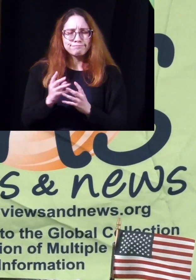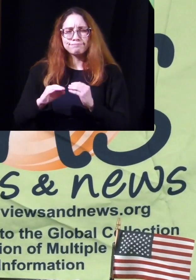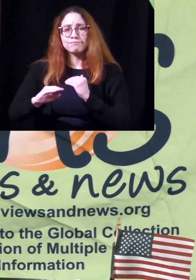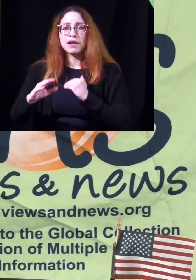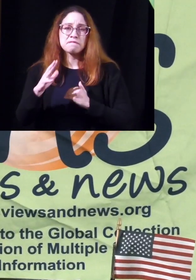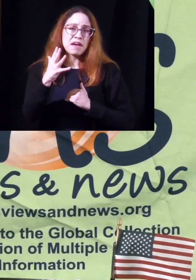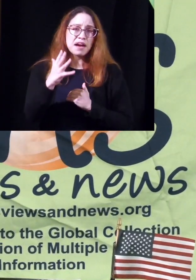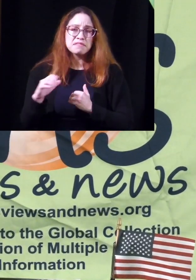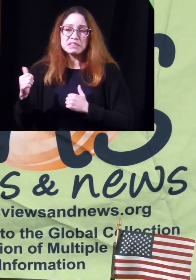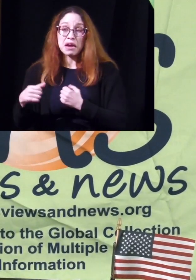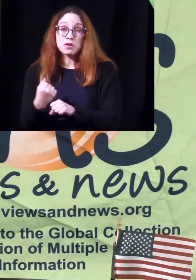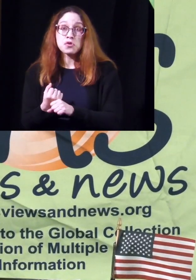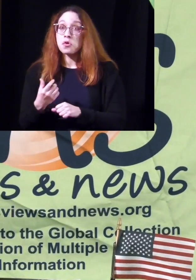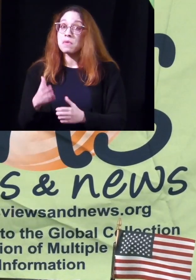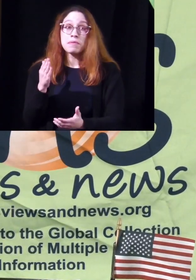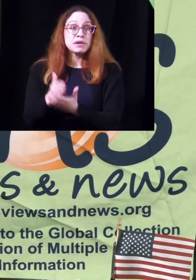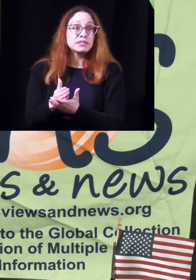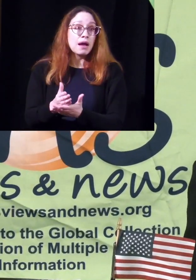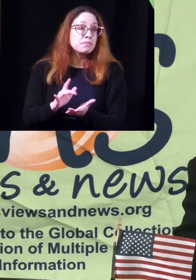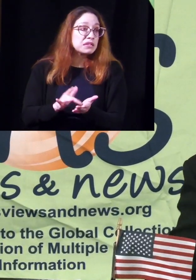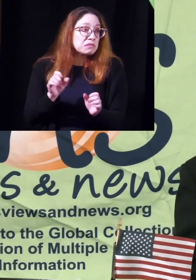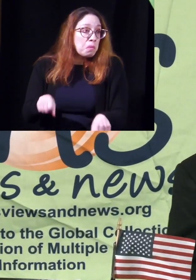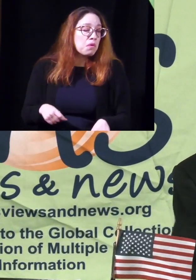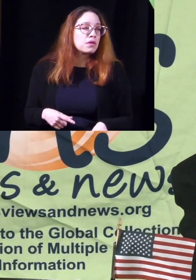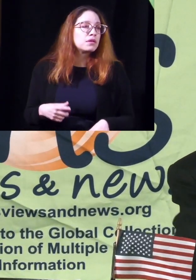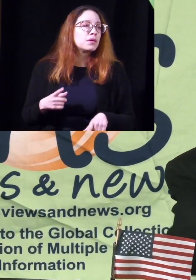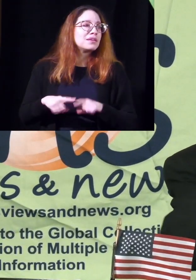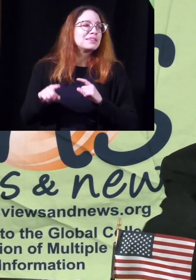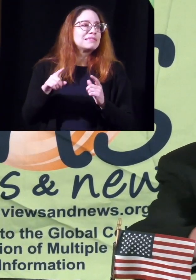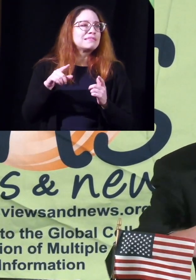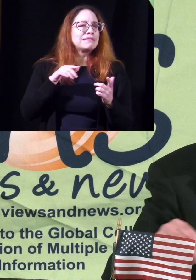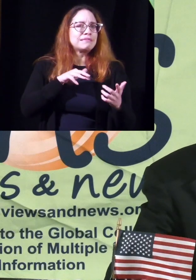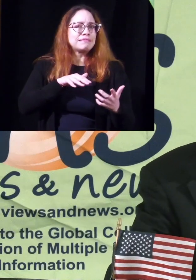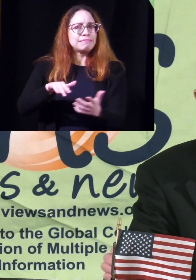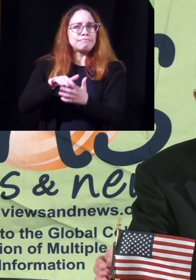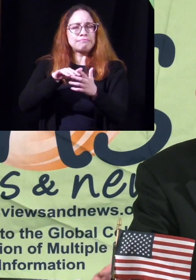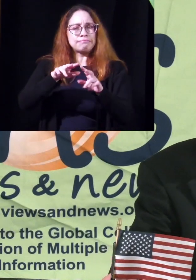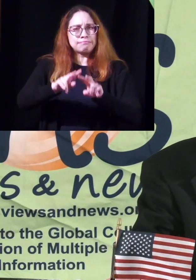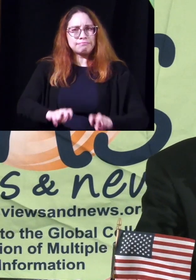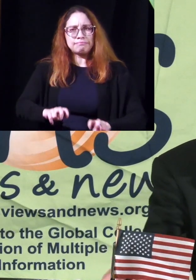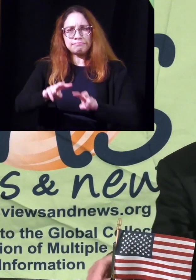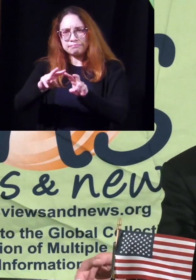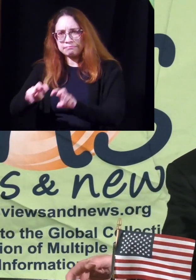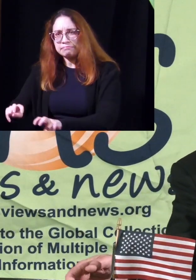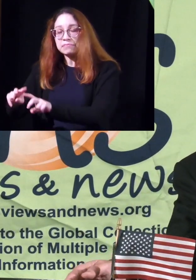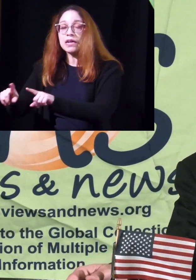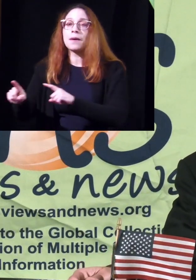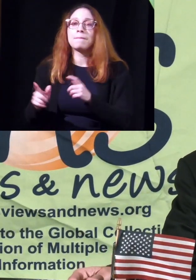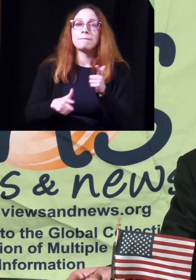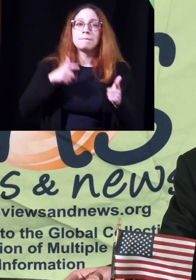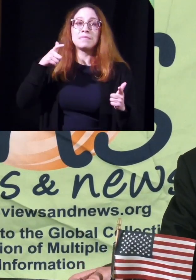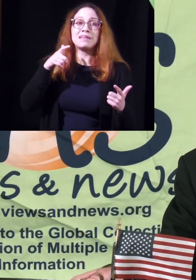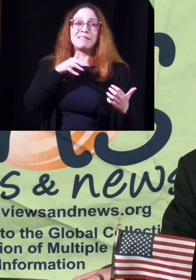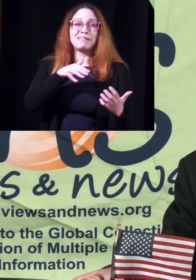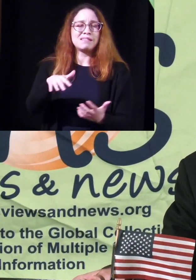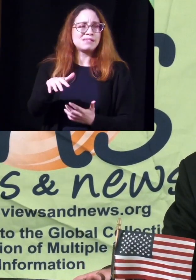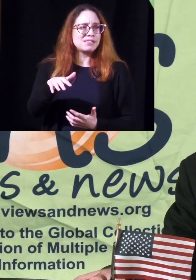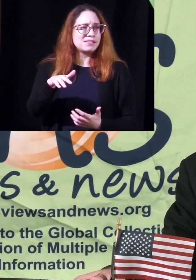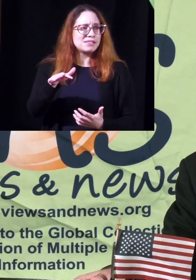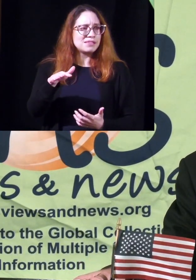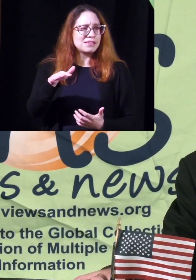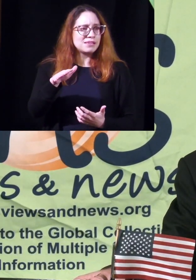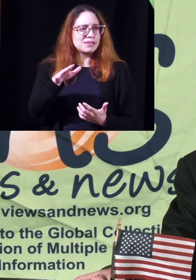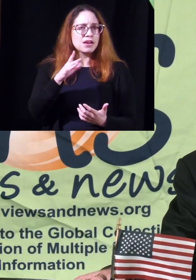5 to 10 years. Maybe they can stop their medication. And so studies have been undertaken to do this. The biggest study in the US was